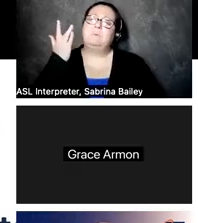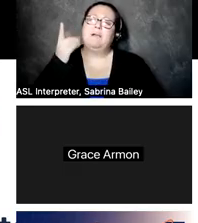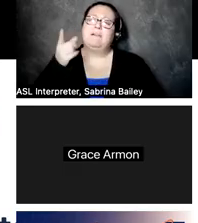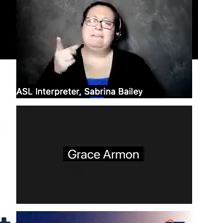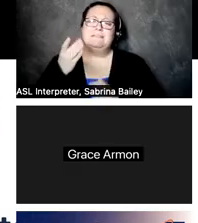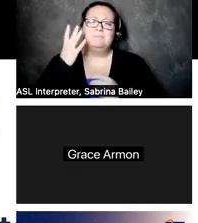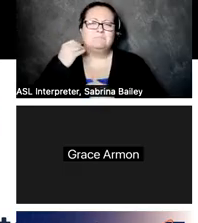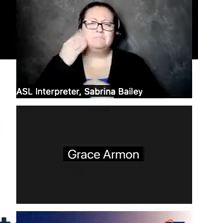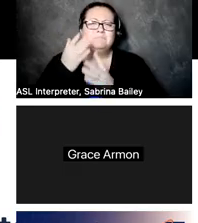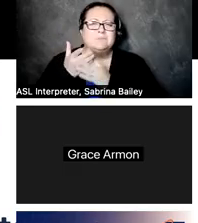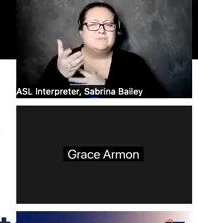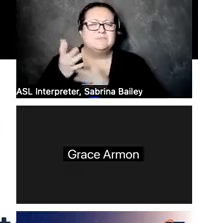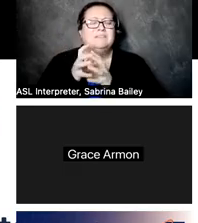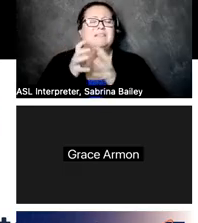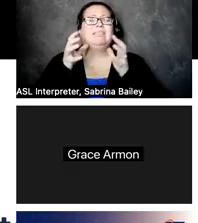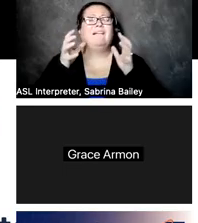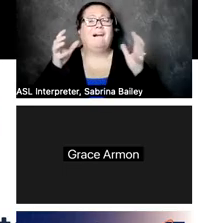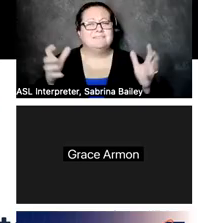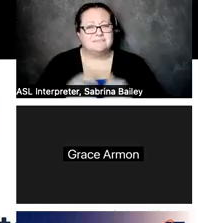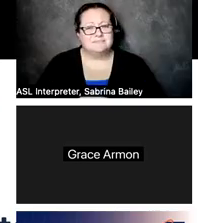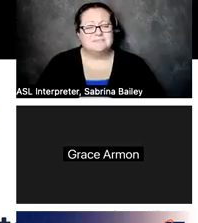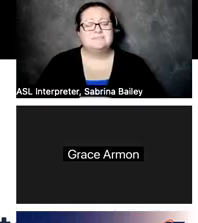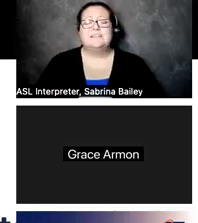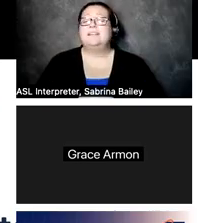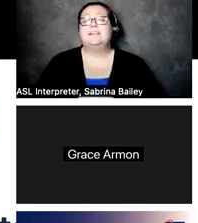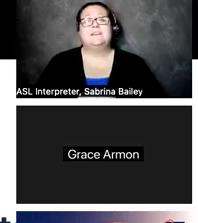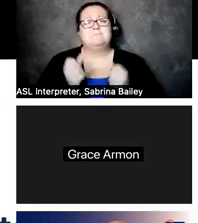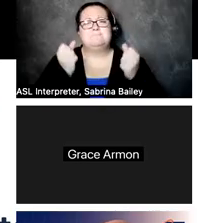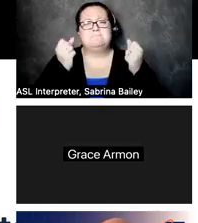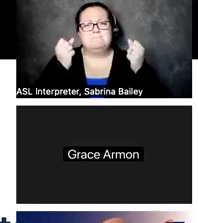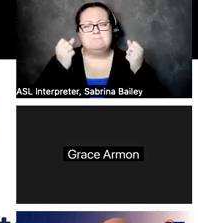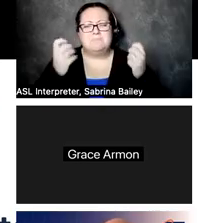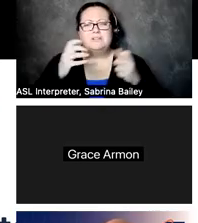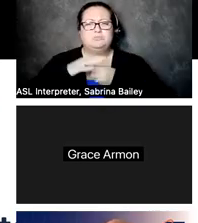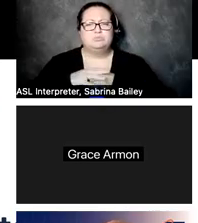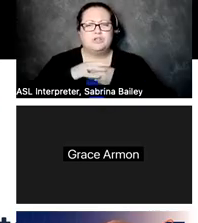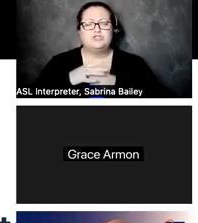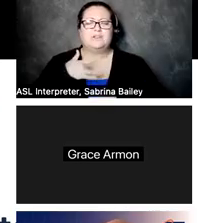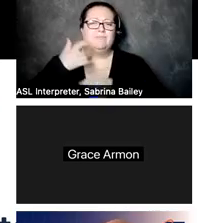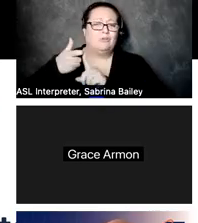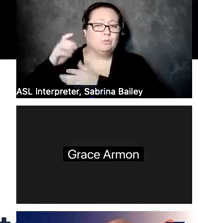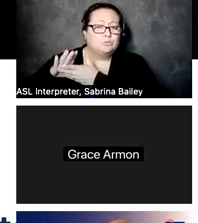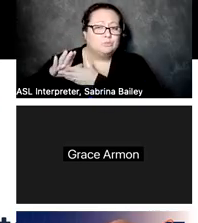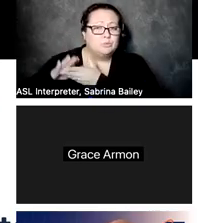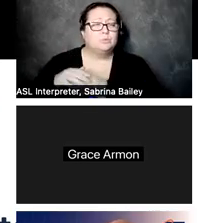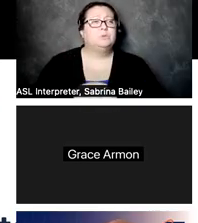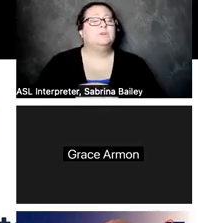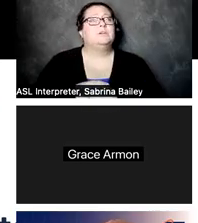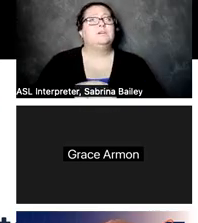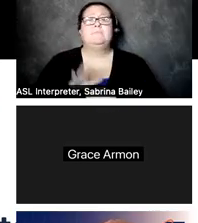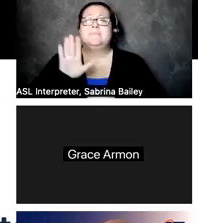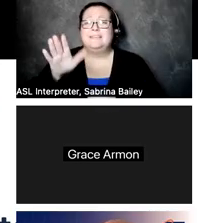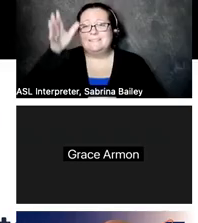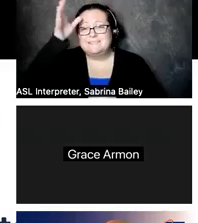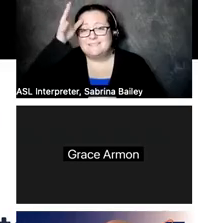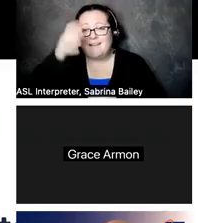lot. And like I said, there was a lot of pressure on him from school and his